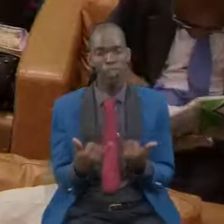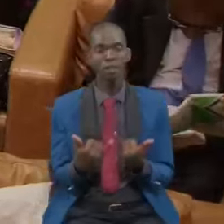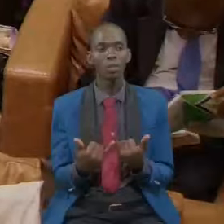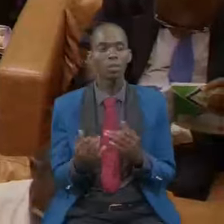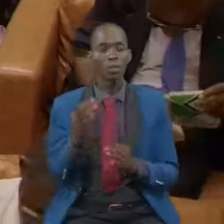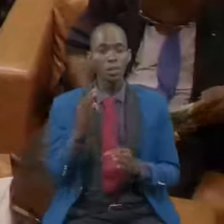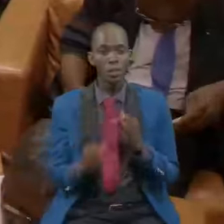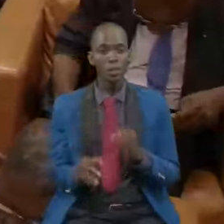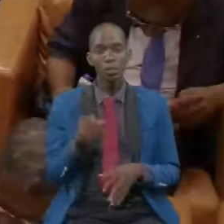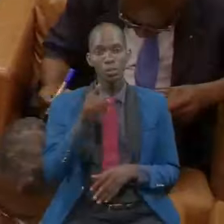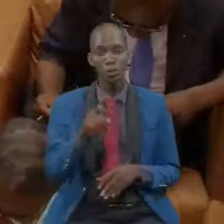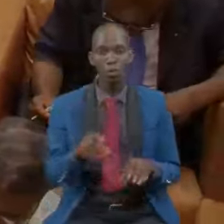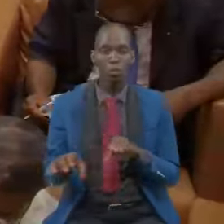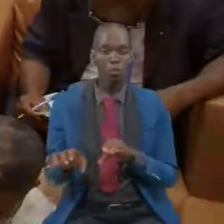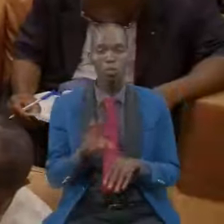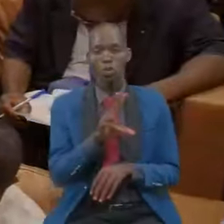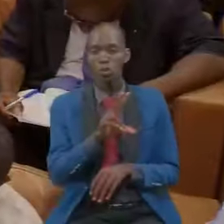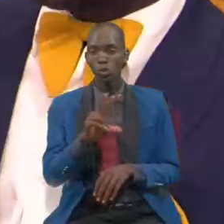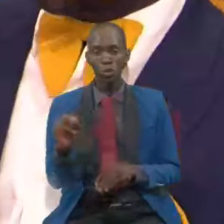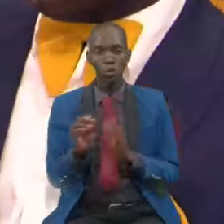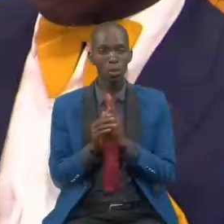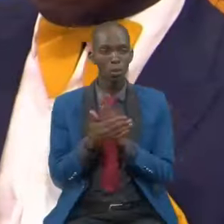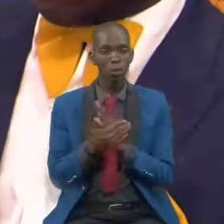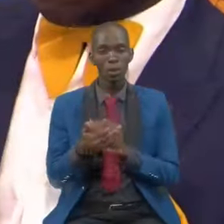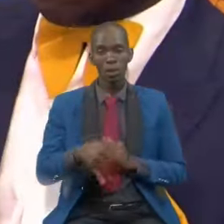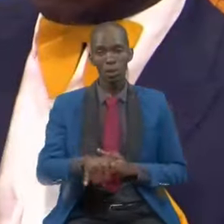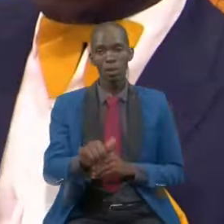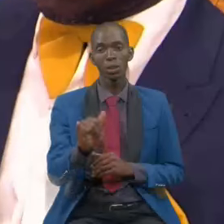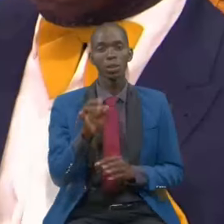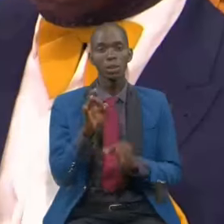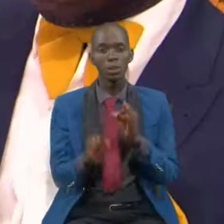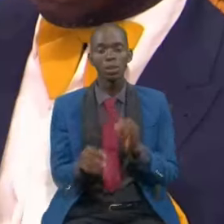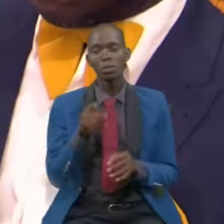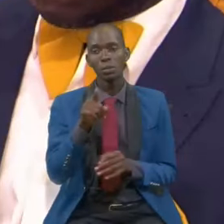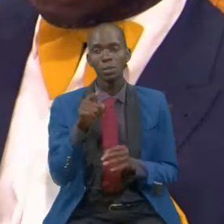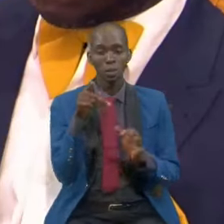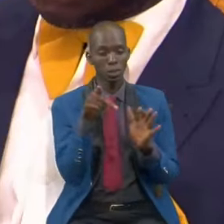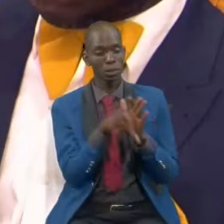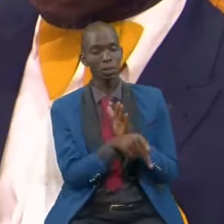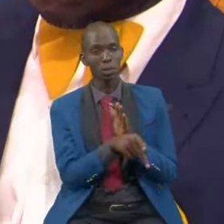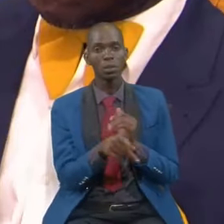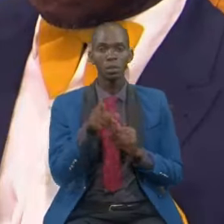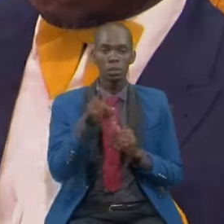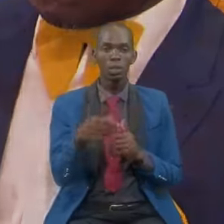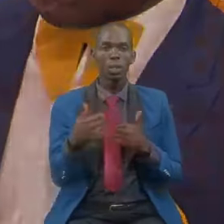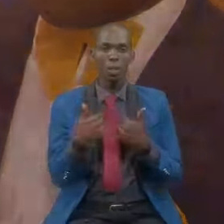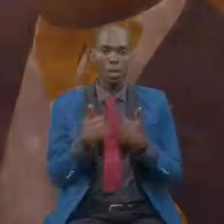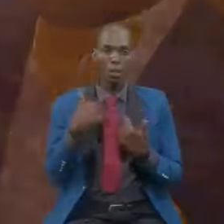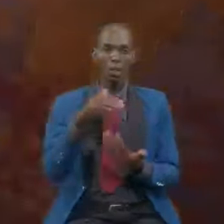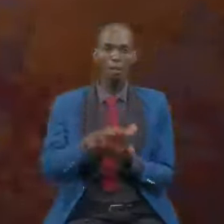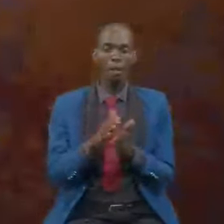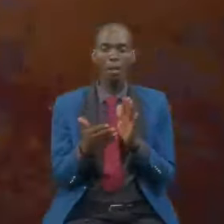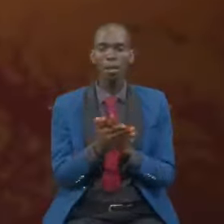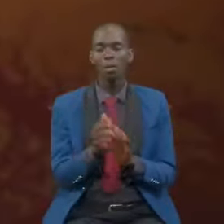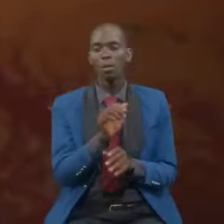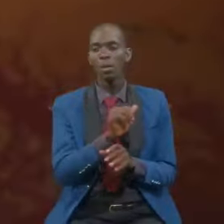thou commit no adultery, yet if thou kill, thou art become